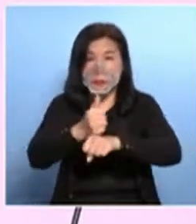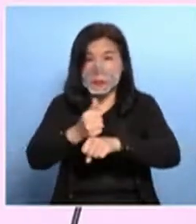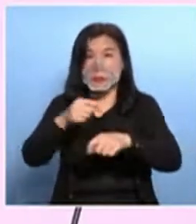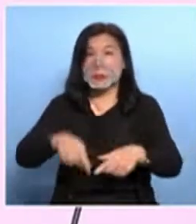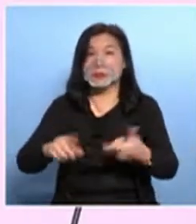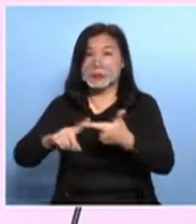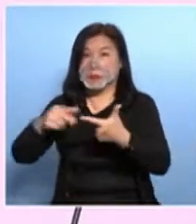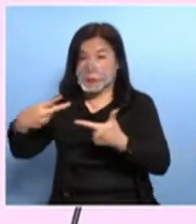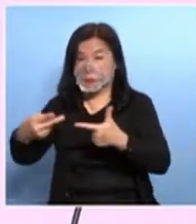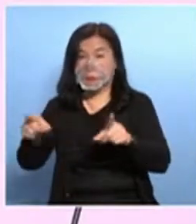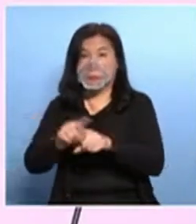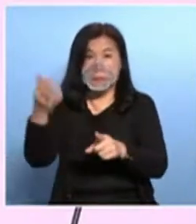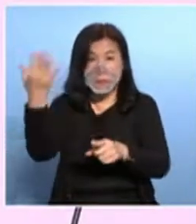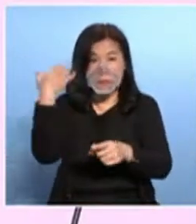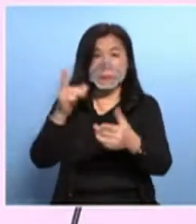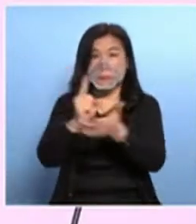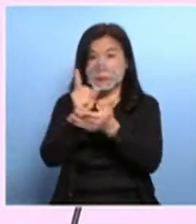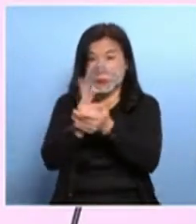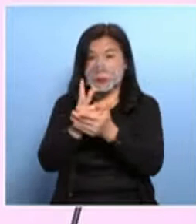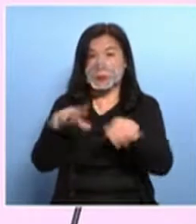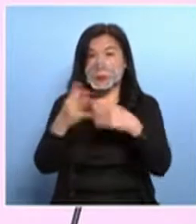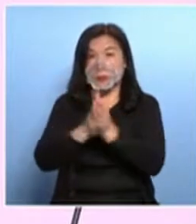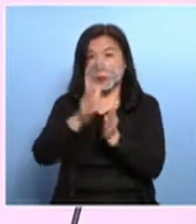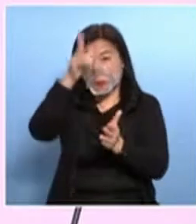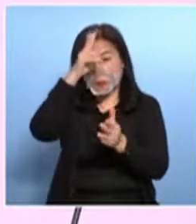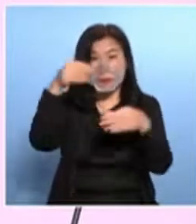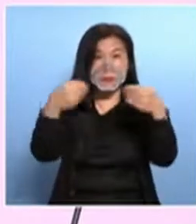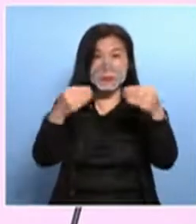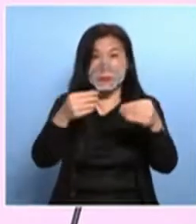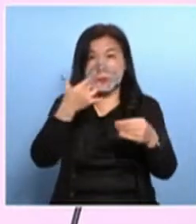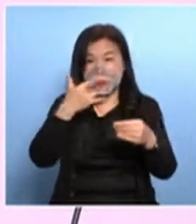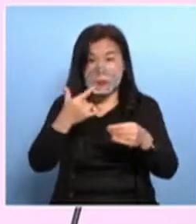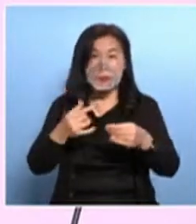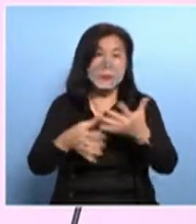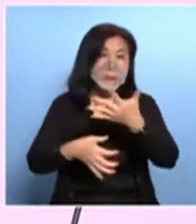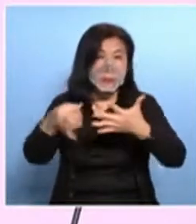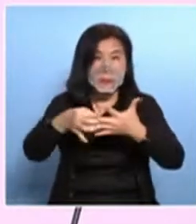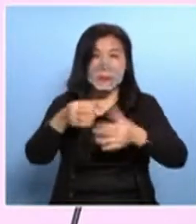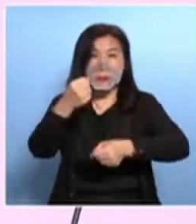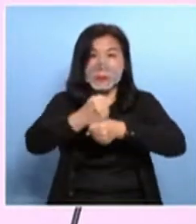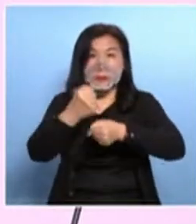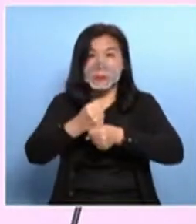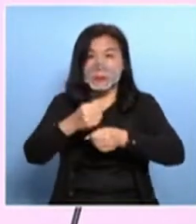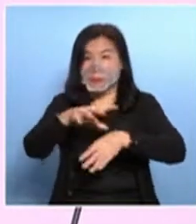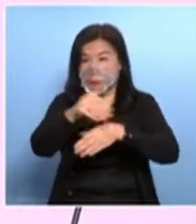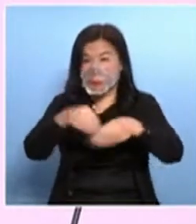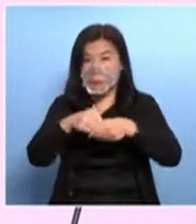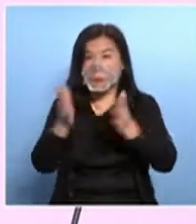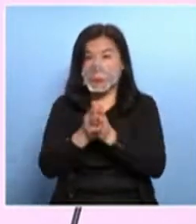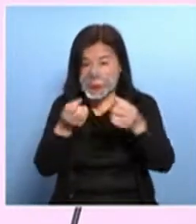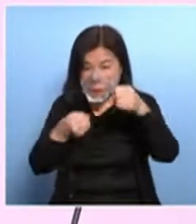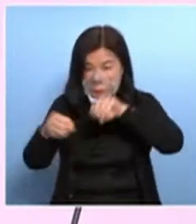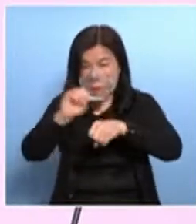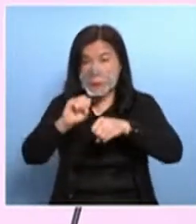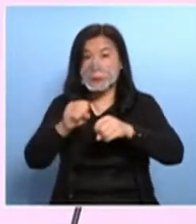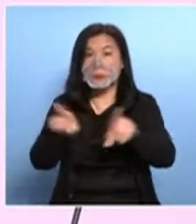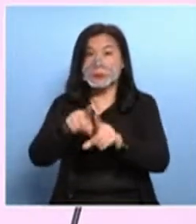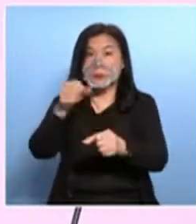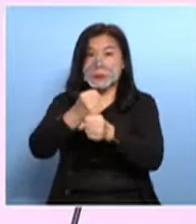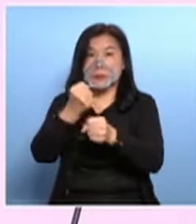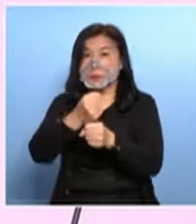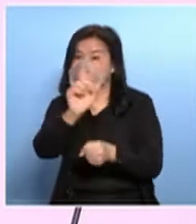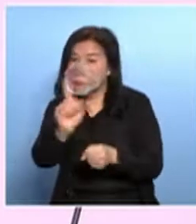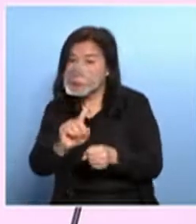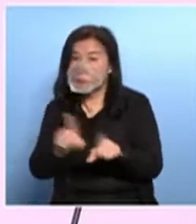in the Guangdong, Hong Kong, Macau, Greater Bay Area, thereby creating enormous business opportunities and ample room for Hong Kong's development. Besides, the government has